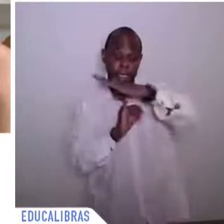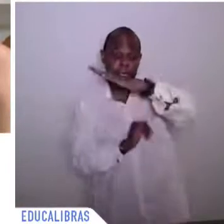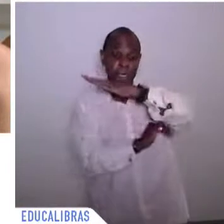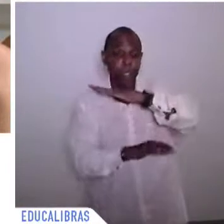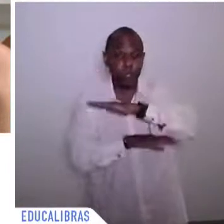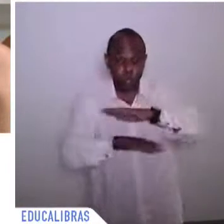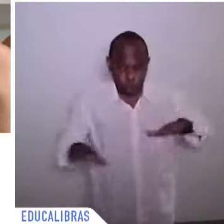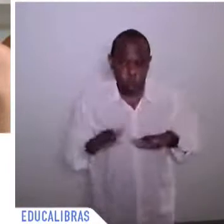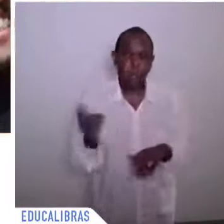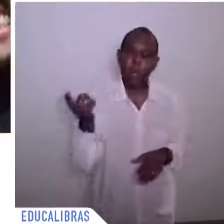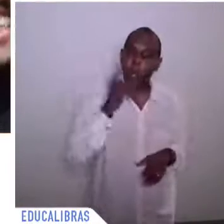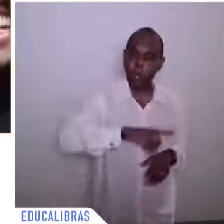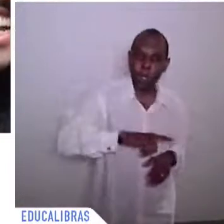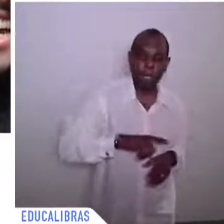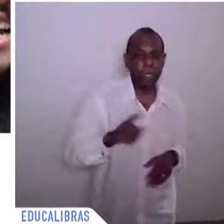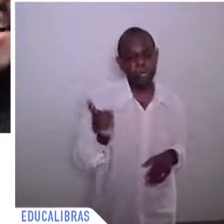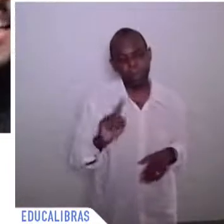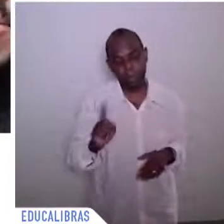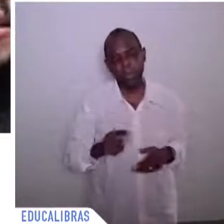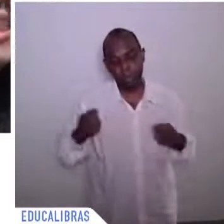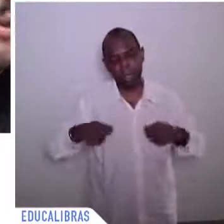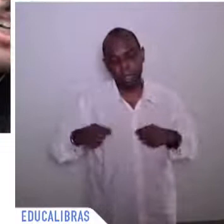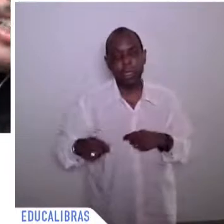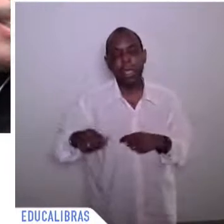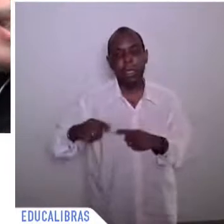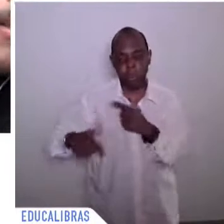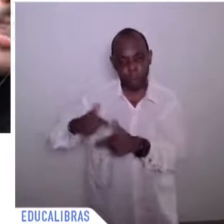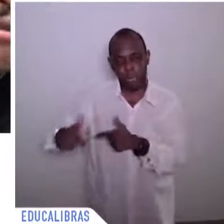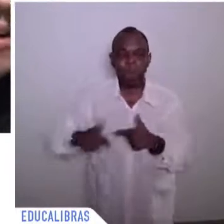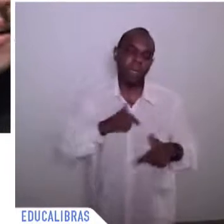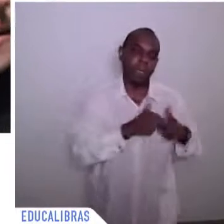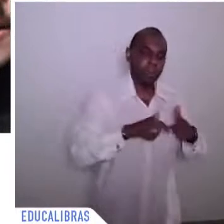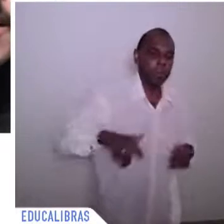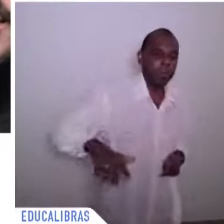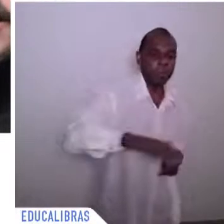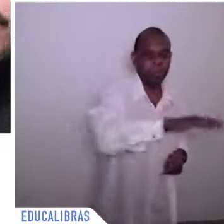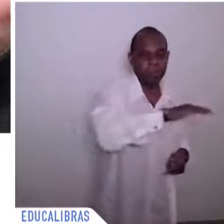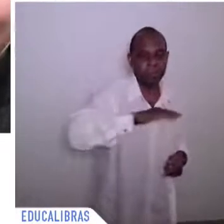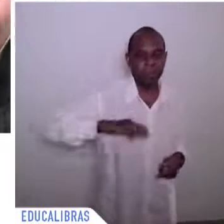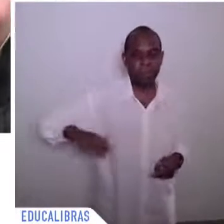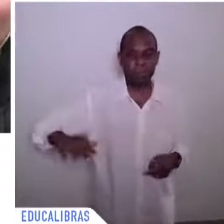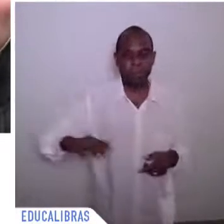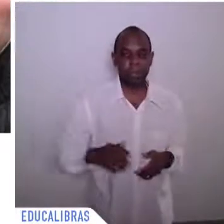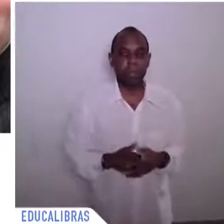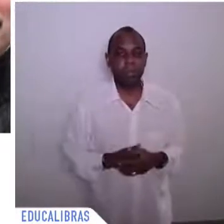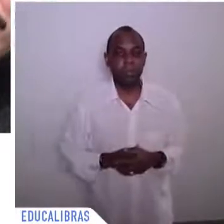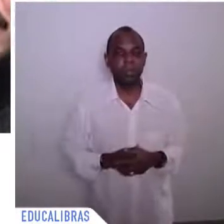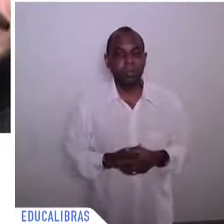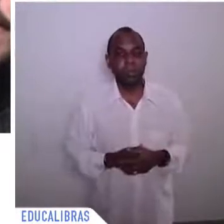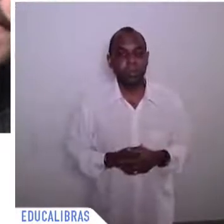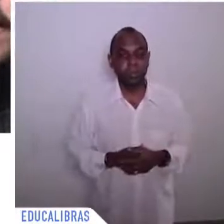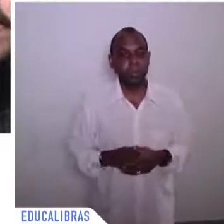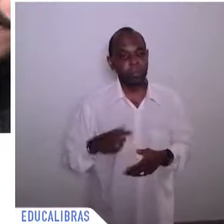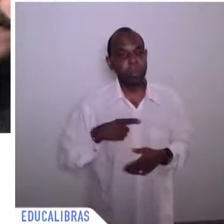is a long debate, but these are some issues I want to present. Yes,